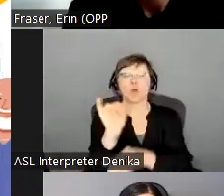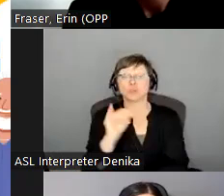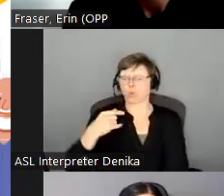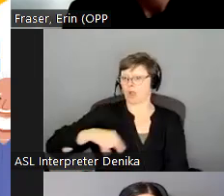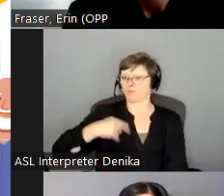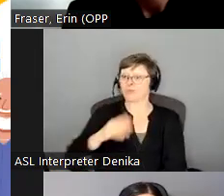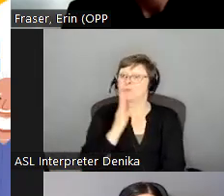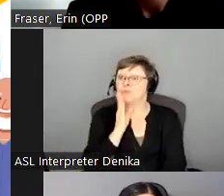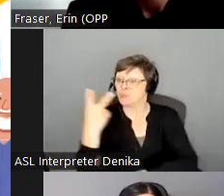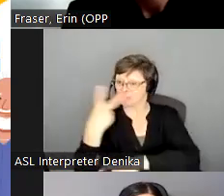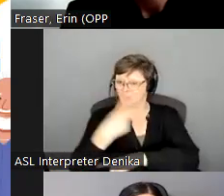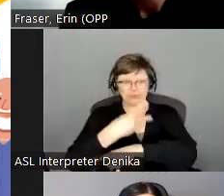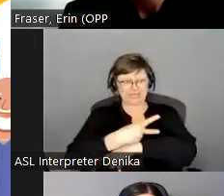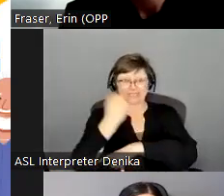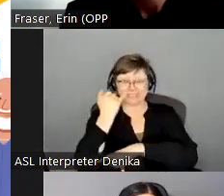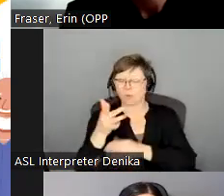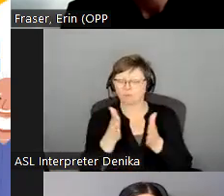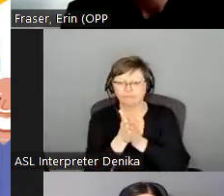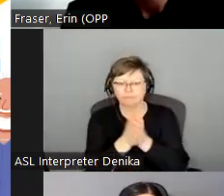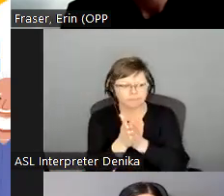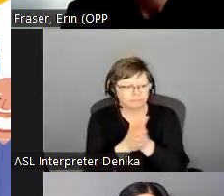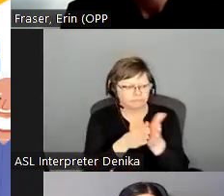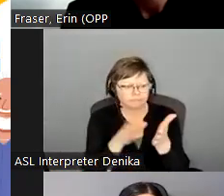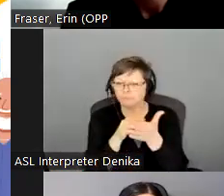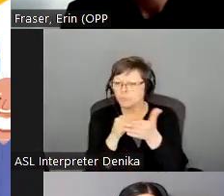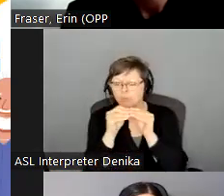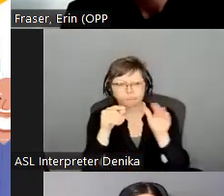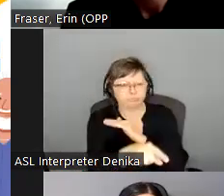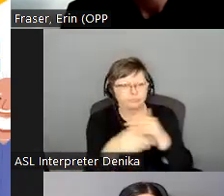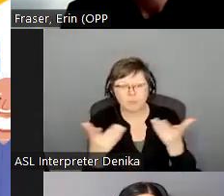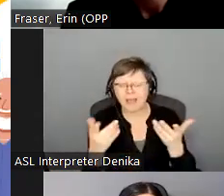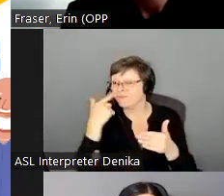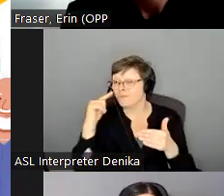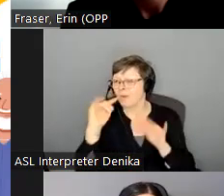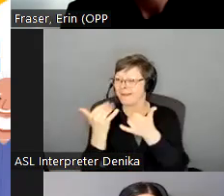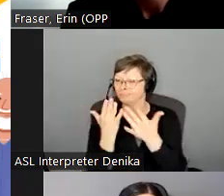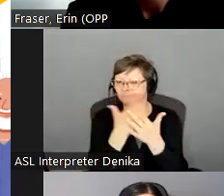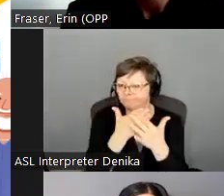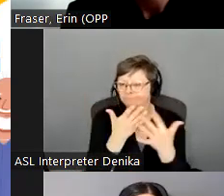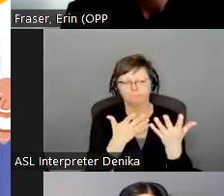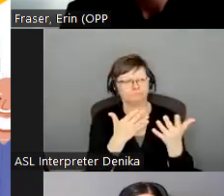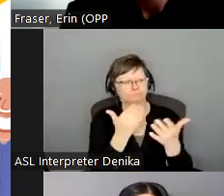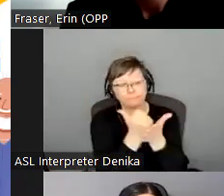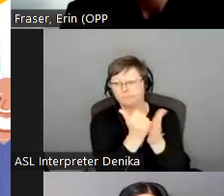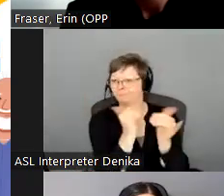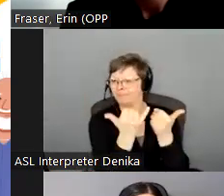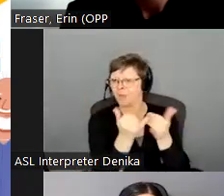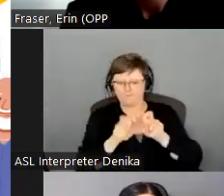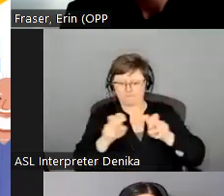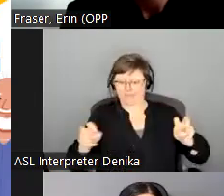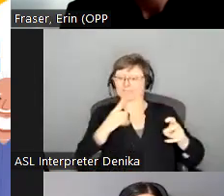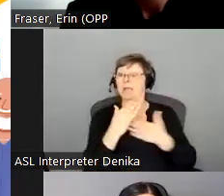If people are interested in learning more specifically around interventions, we have a panel that is going to talk about